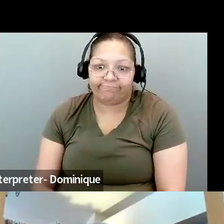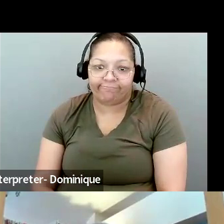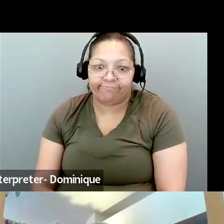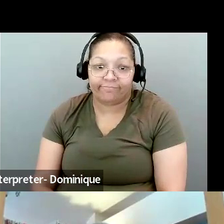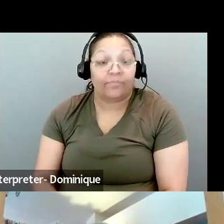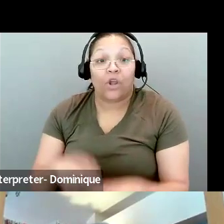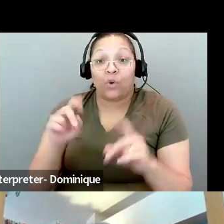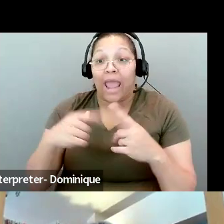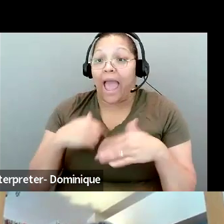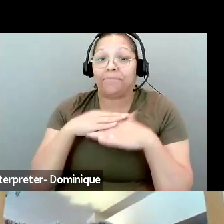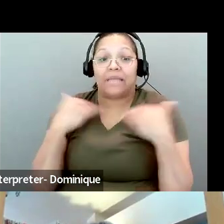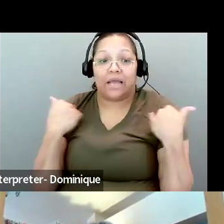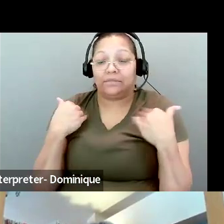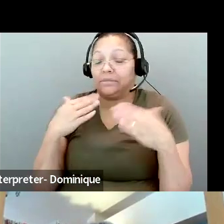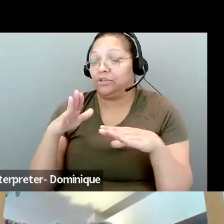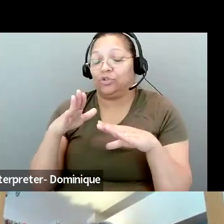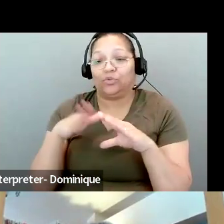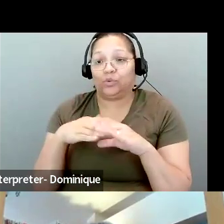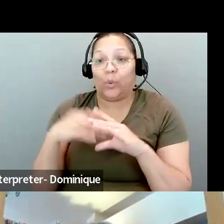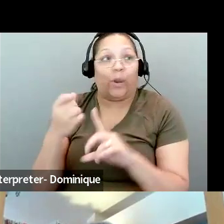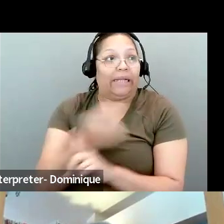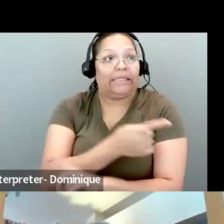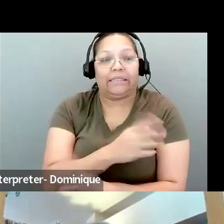All right, I'm done ranting. Sorry.